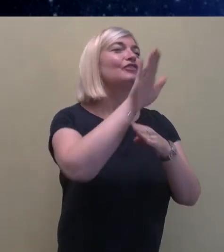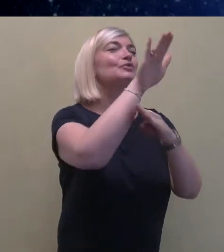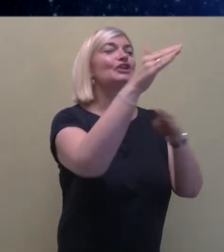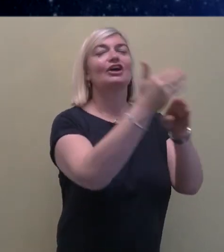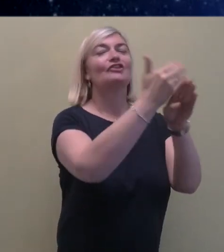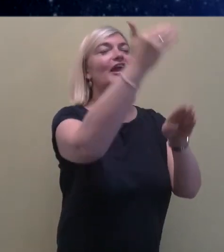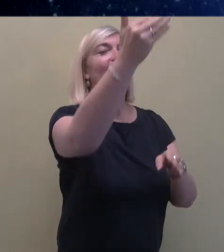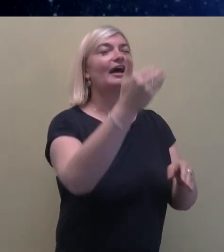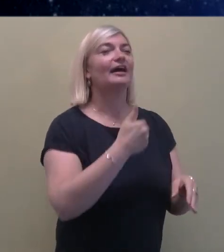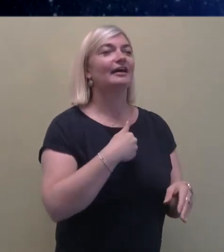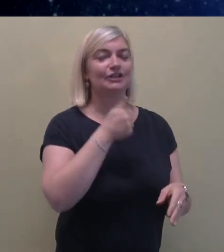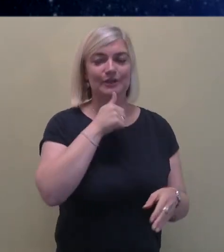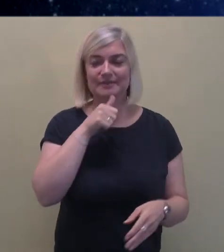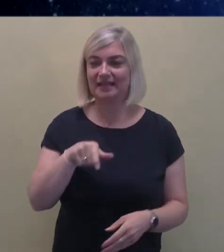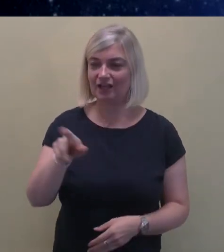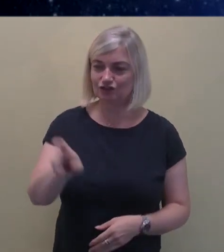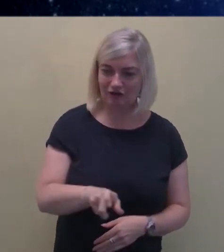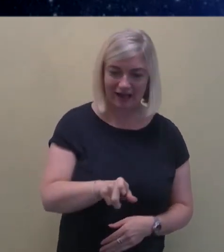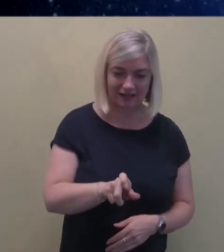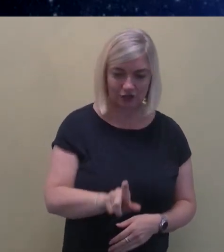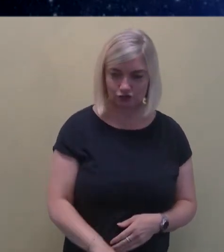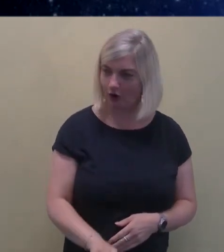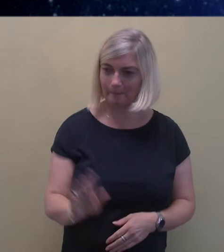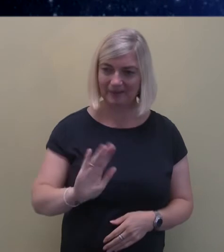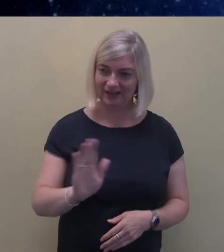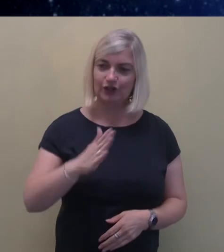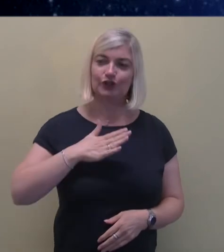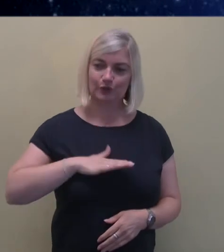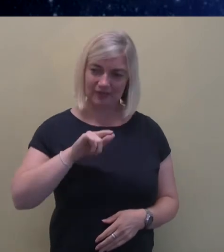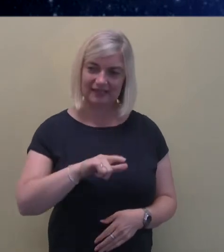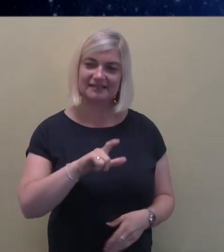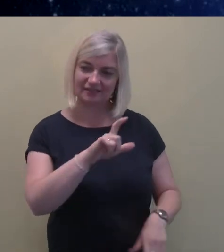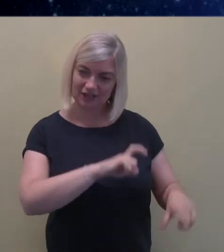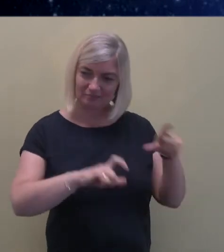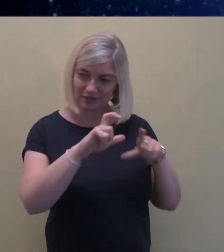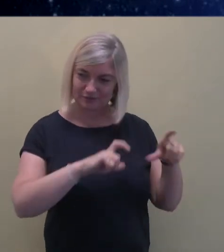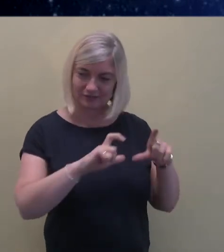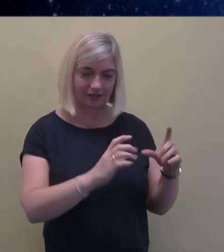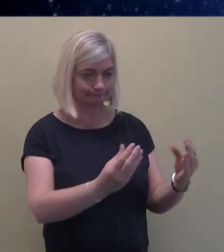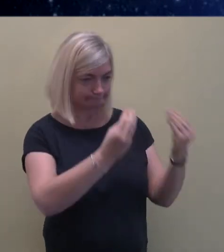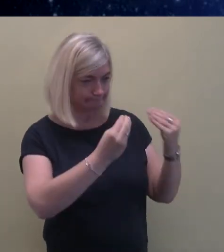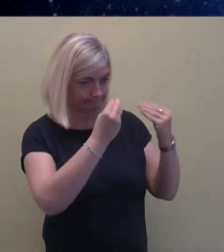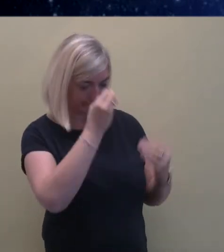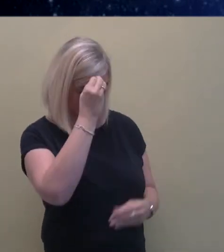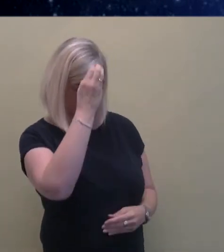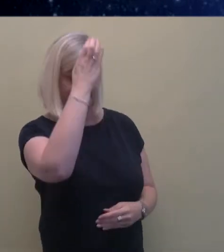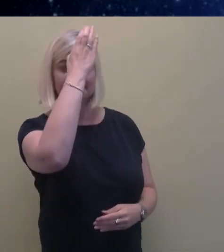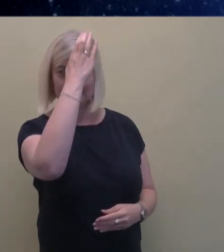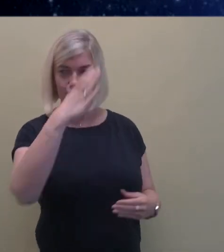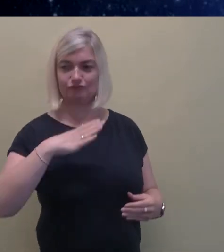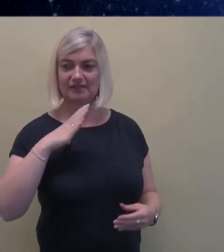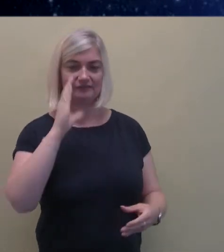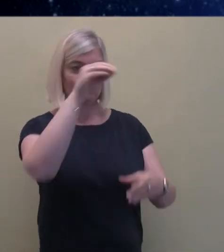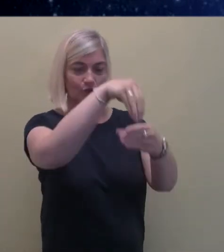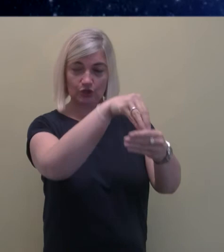go as far. You can't make a career in games just by dragging and dropping. So you need the skills for graphic design, because you want to